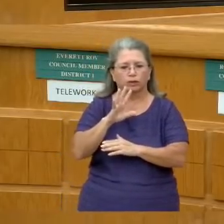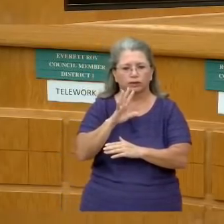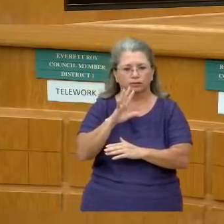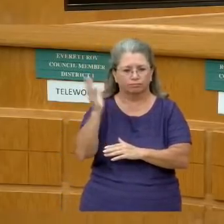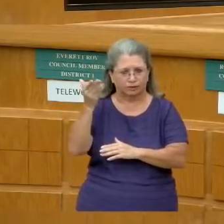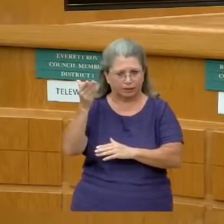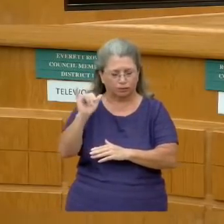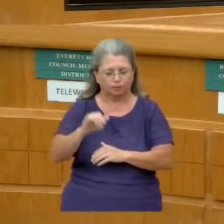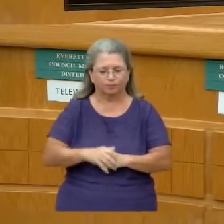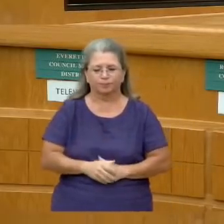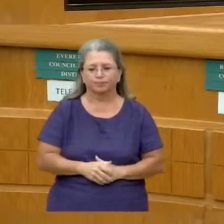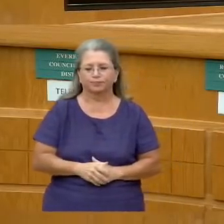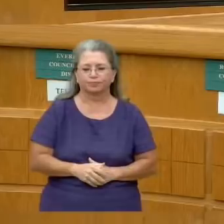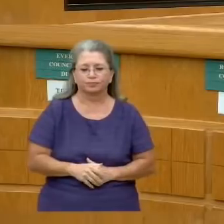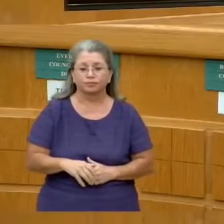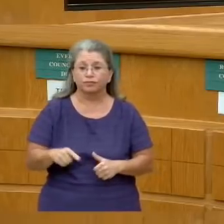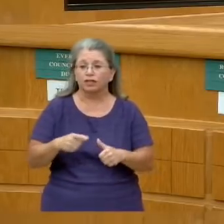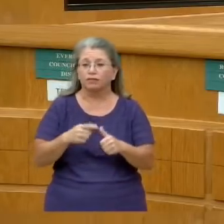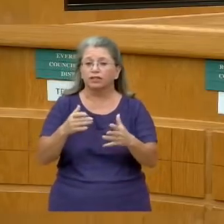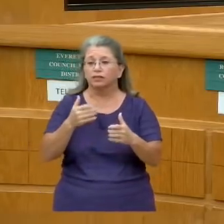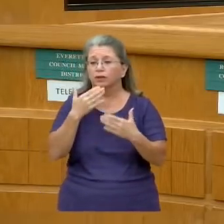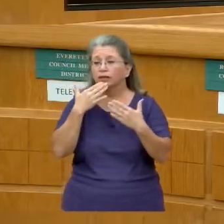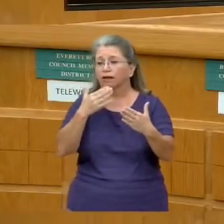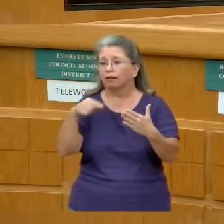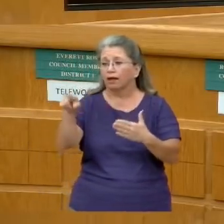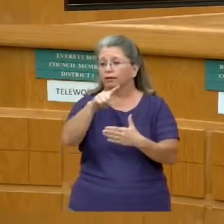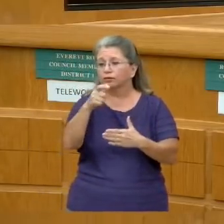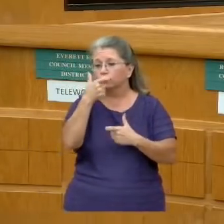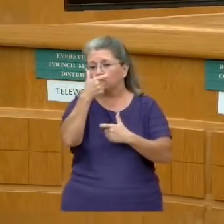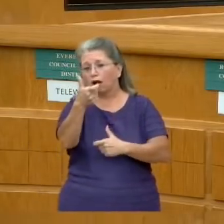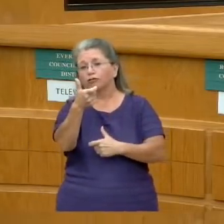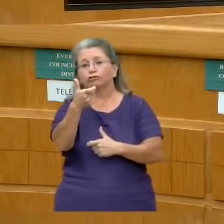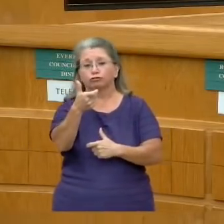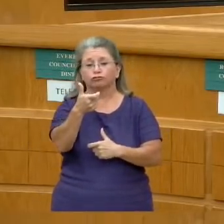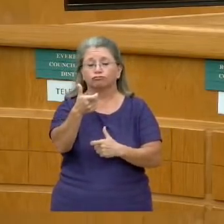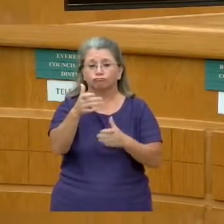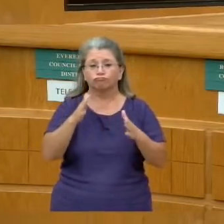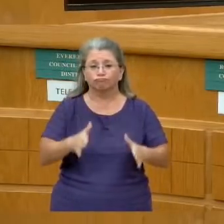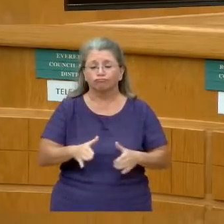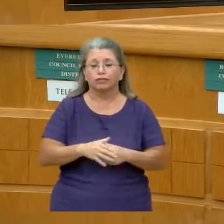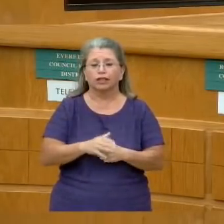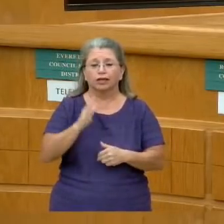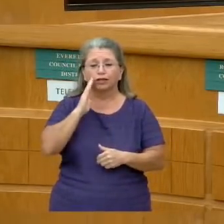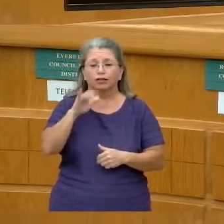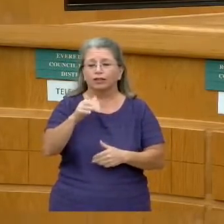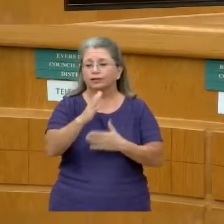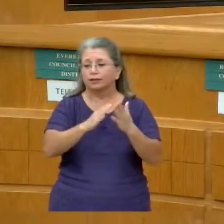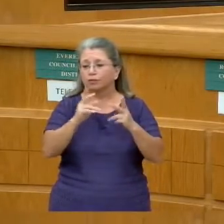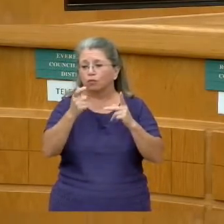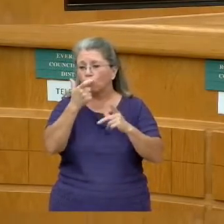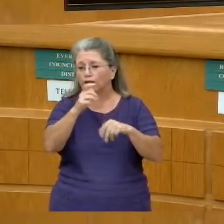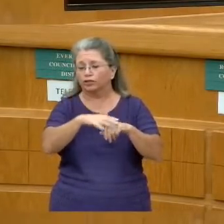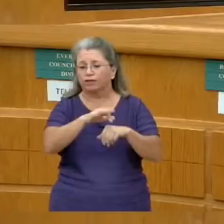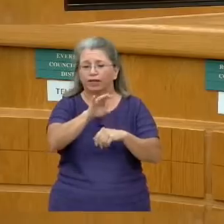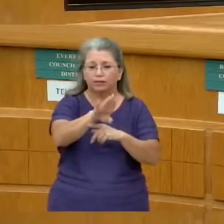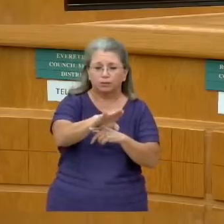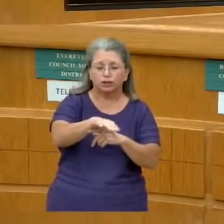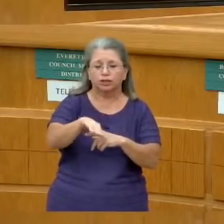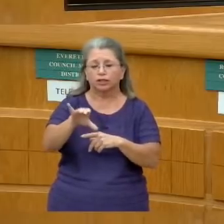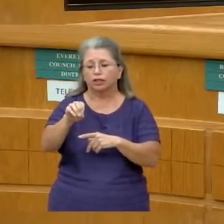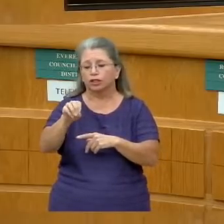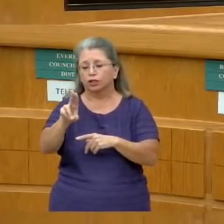we first want to thank the viewers who are watching. We know that you all watch on Facebook and YouTube, the city's